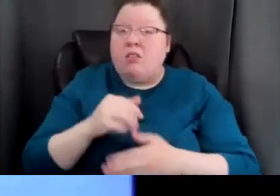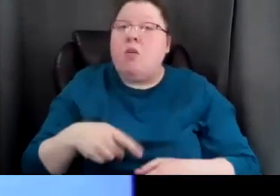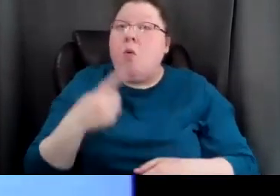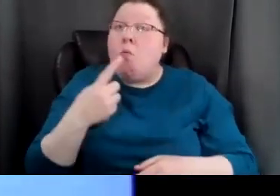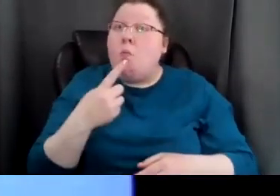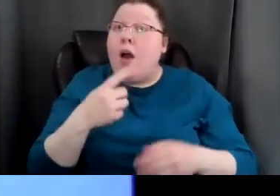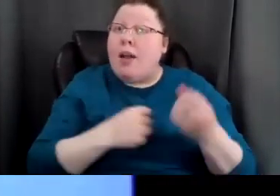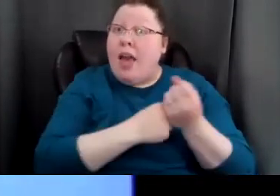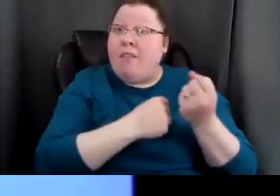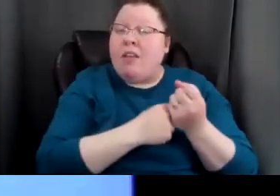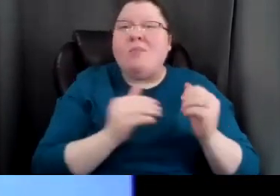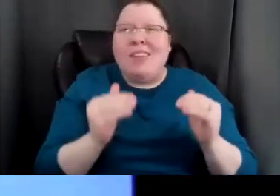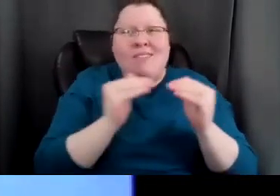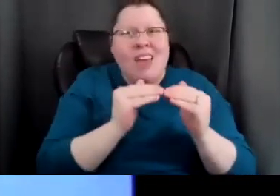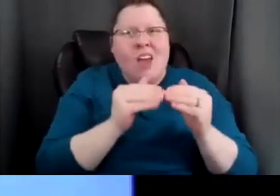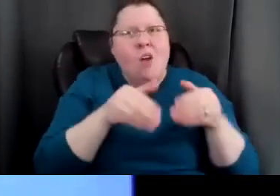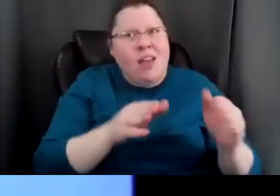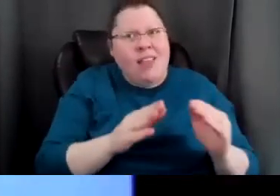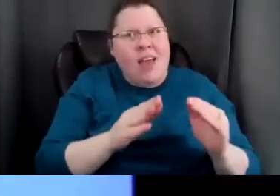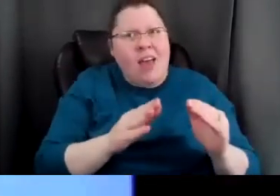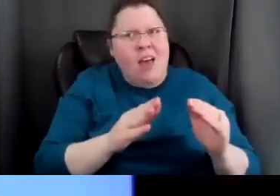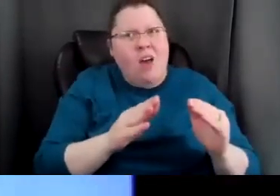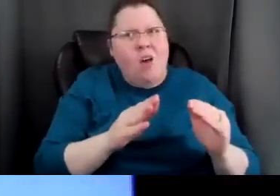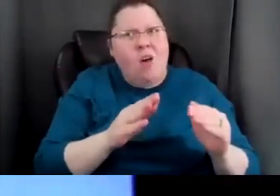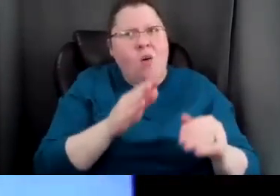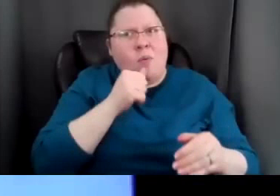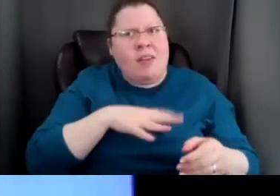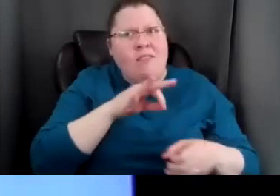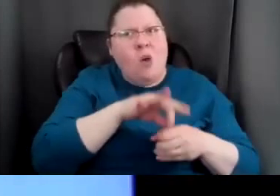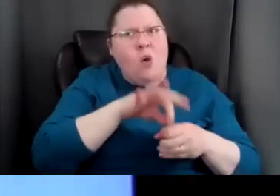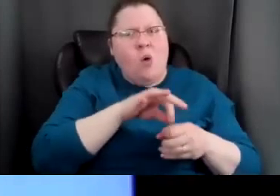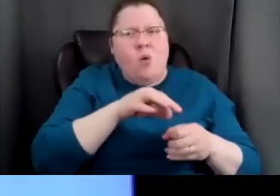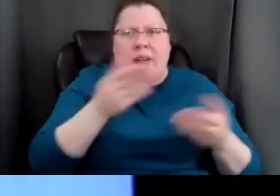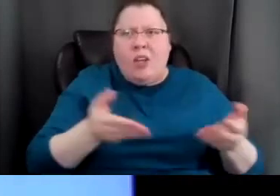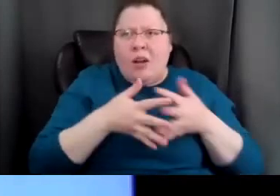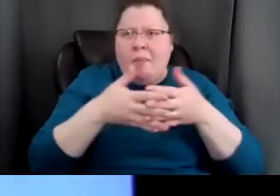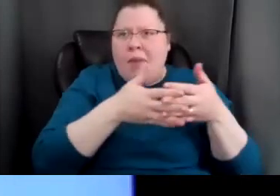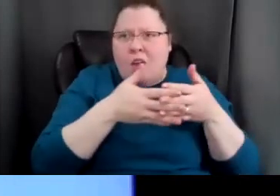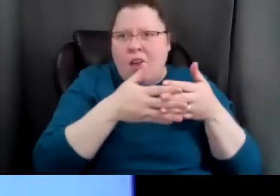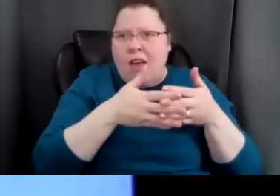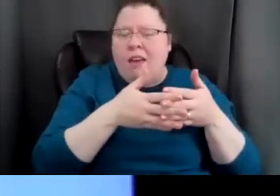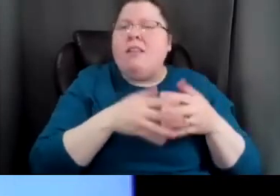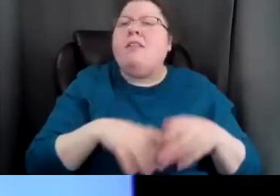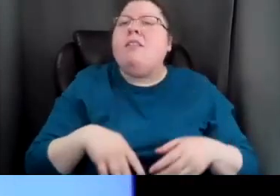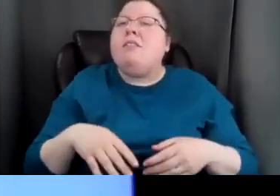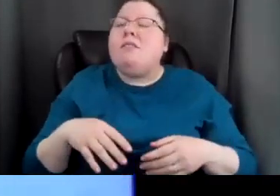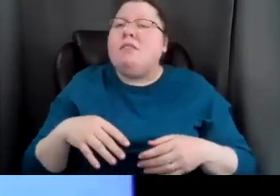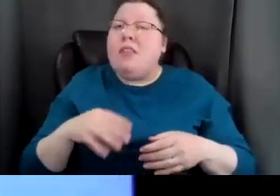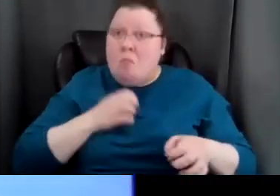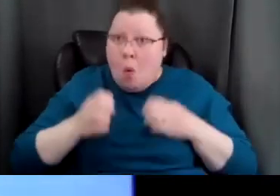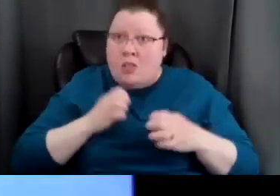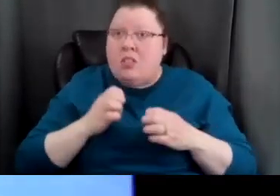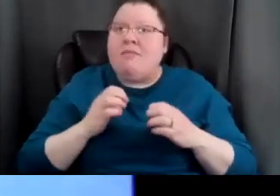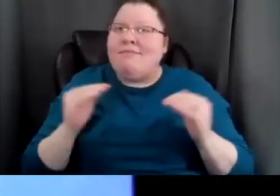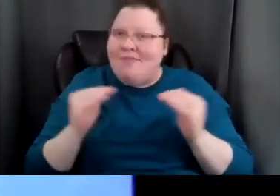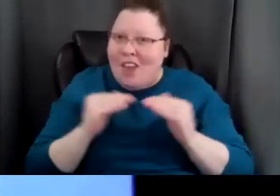advocate said, to be fair, our country should allow women to vote. Okay, now we're appealing to people's emotions of fairness, okay?